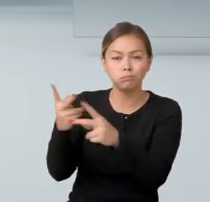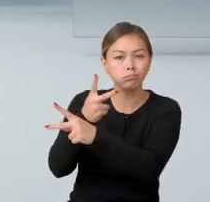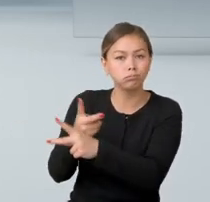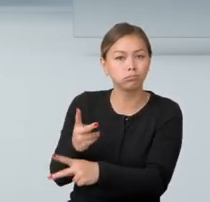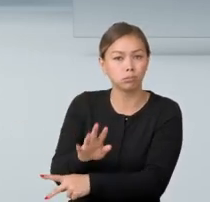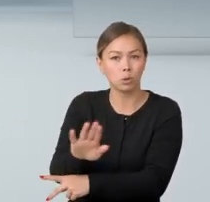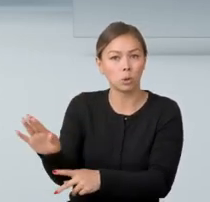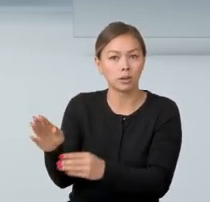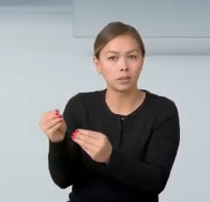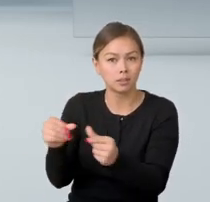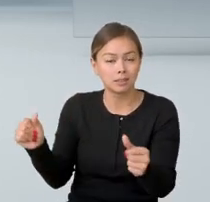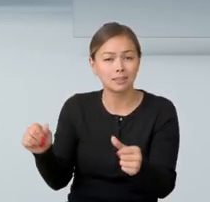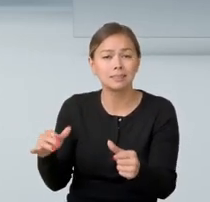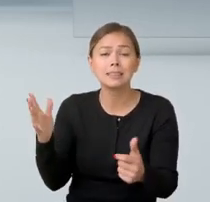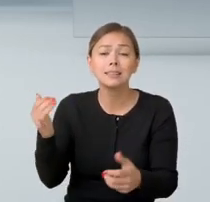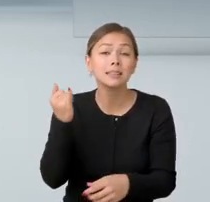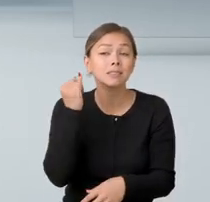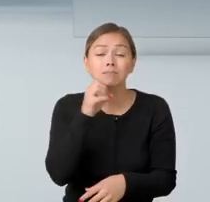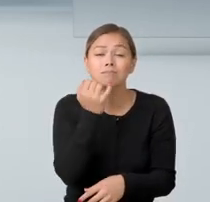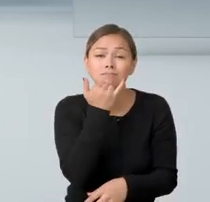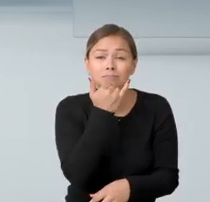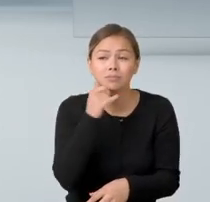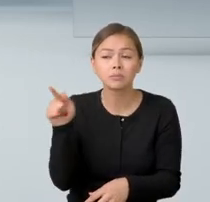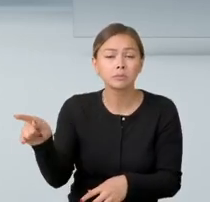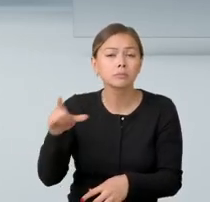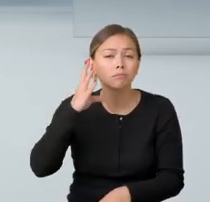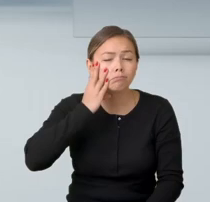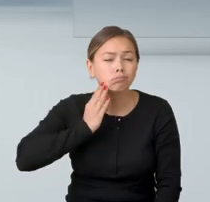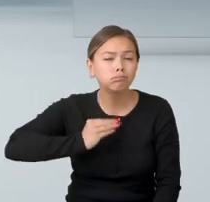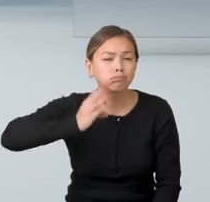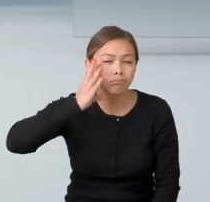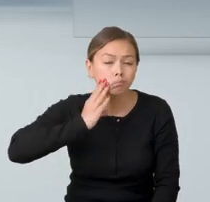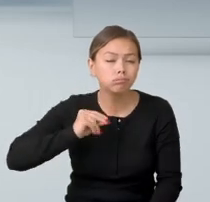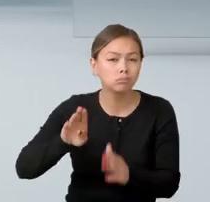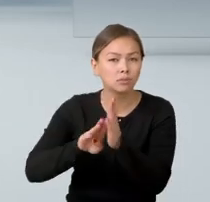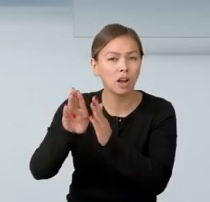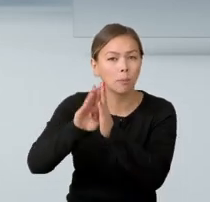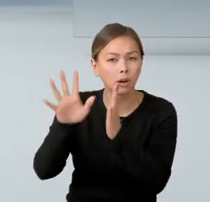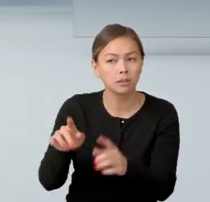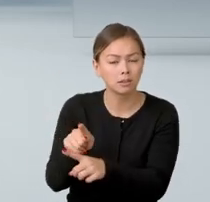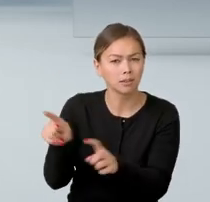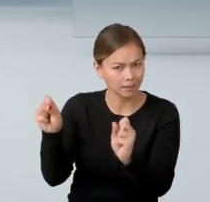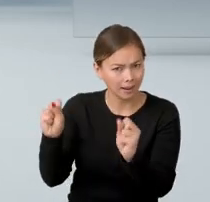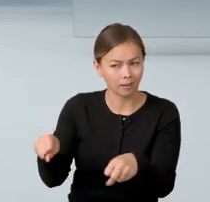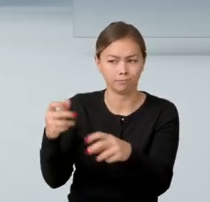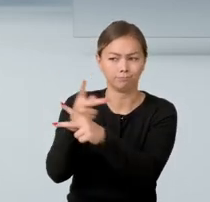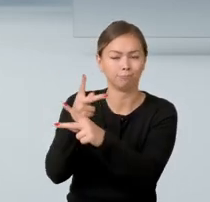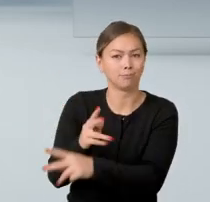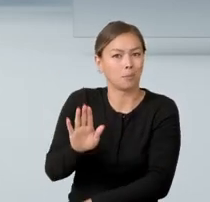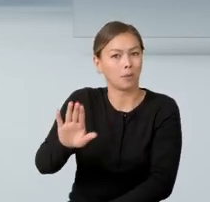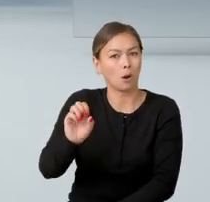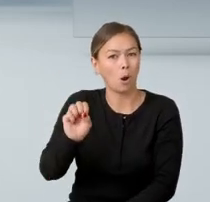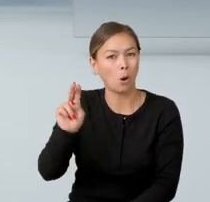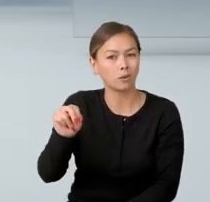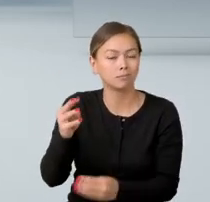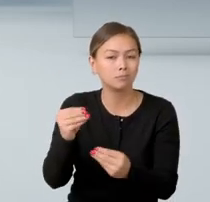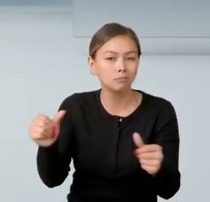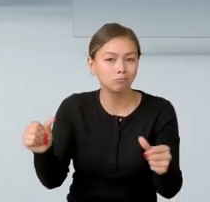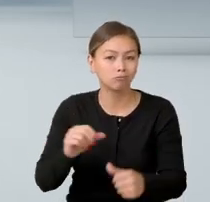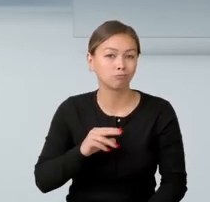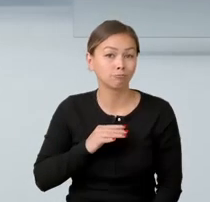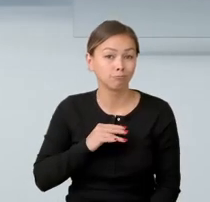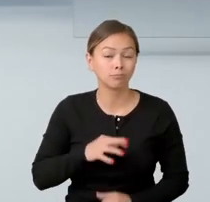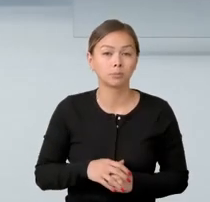configure our own solution even citizen developers are able to configure their own Solutions